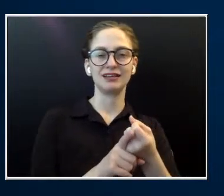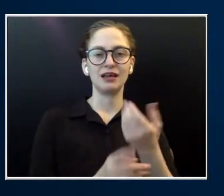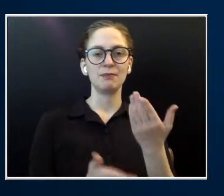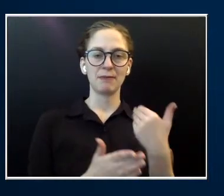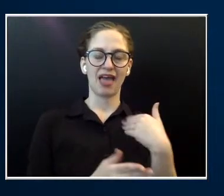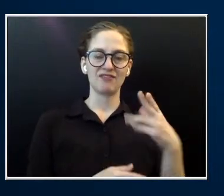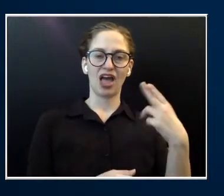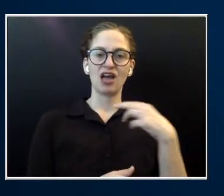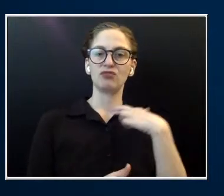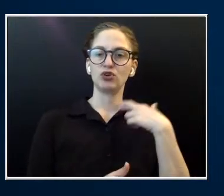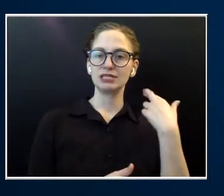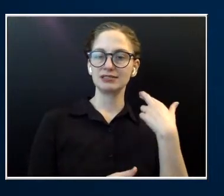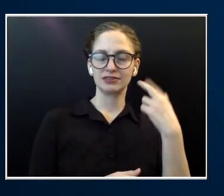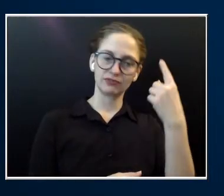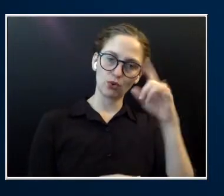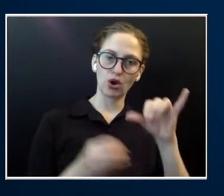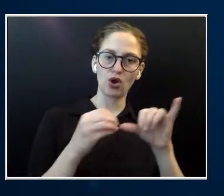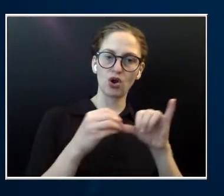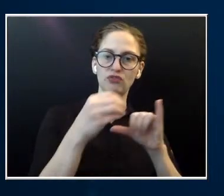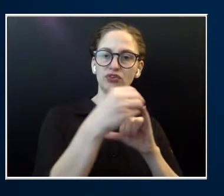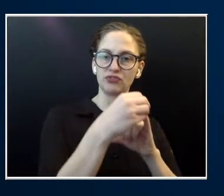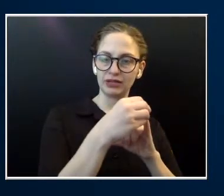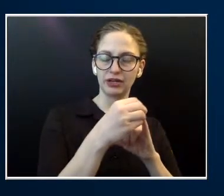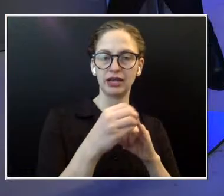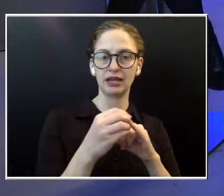endometrial and colorectal?